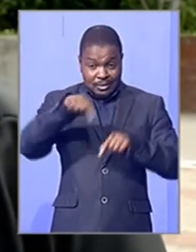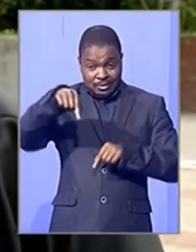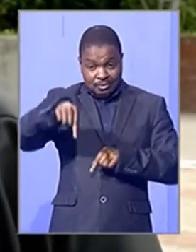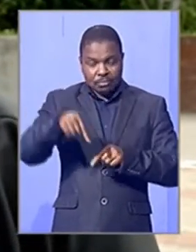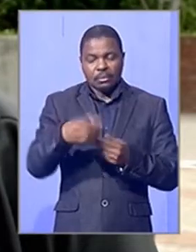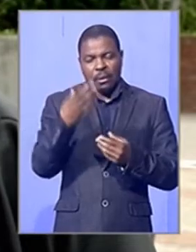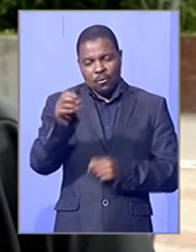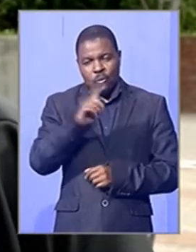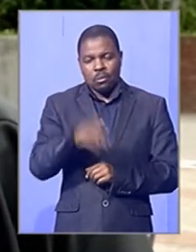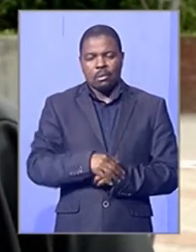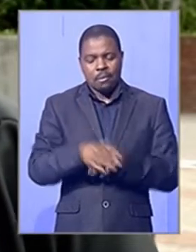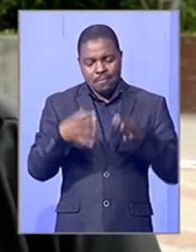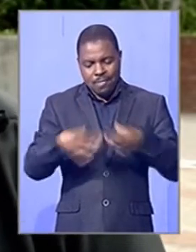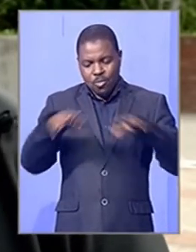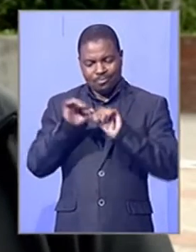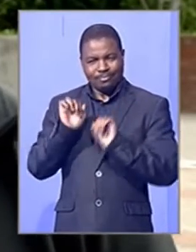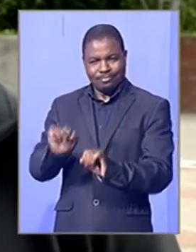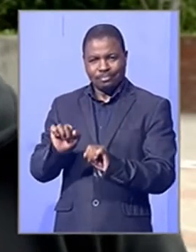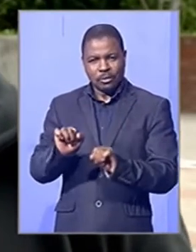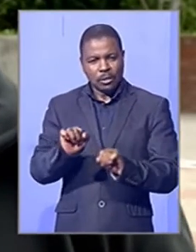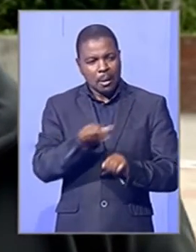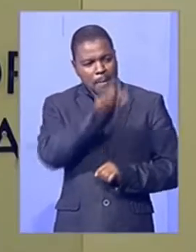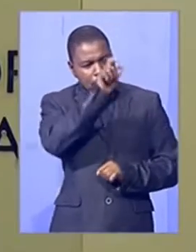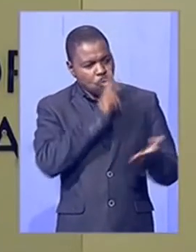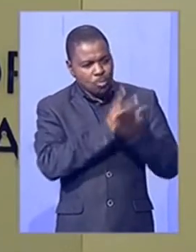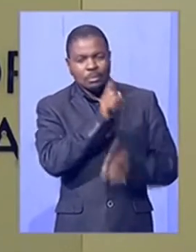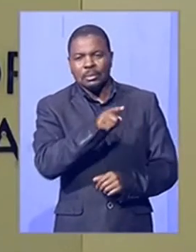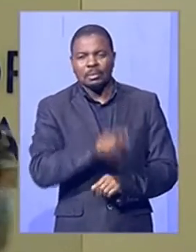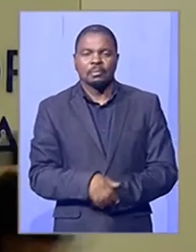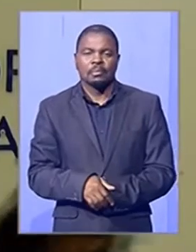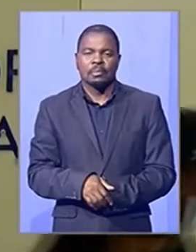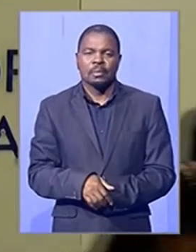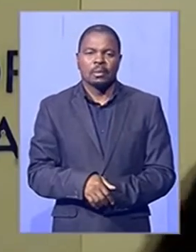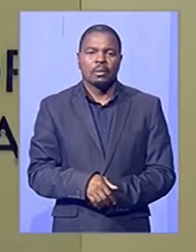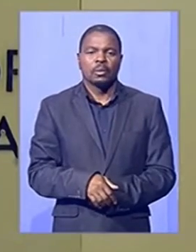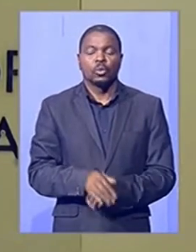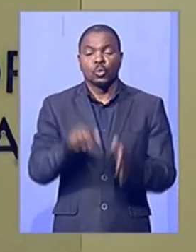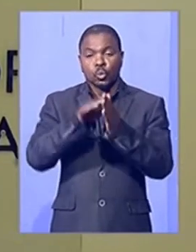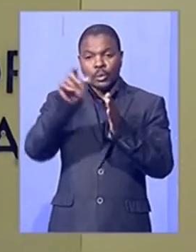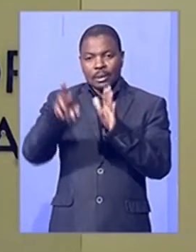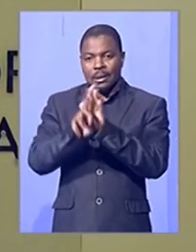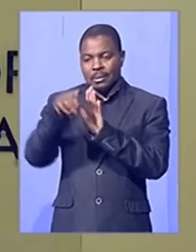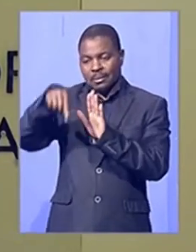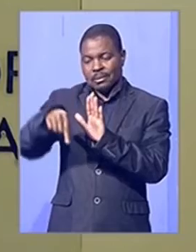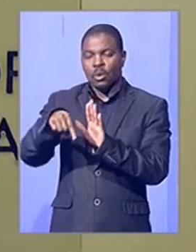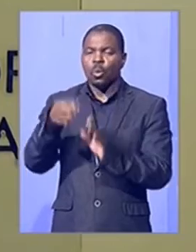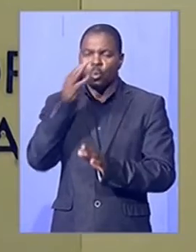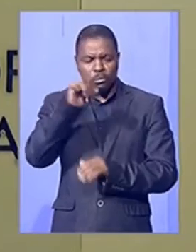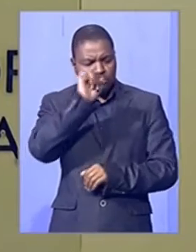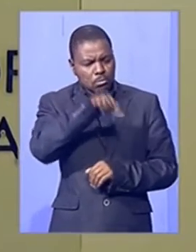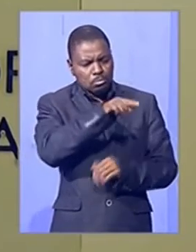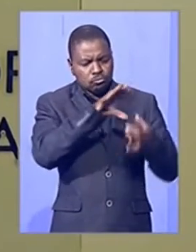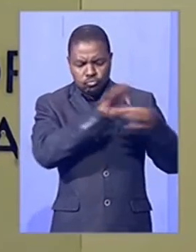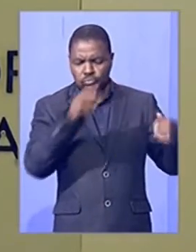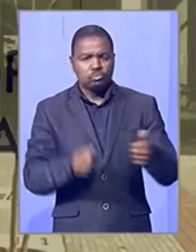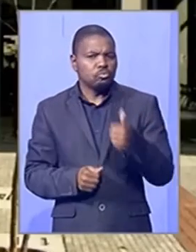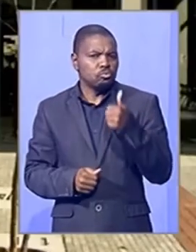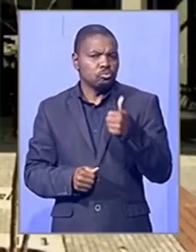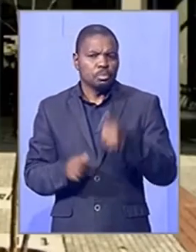got one of its values, the value of integrity. Moemedi wa lekgotla la baithuti universiting ena o amohetse qeto e